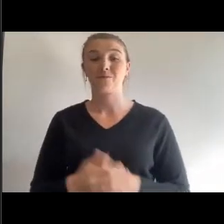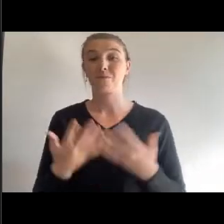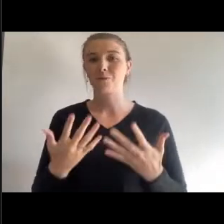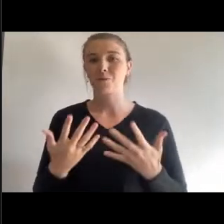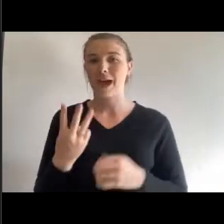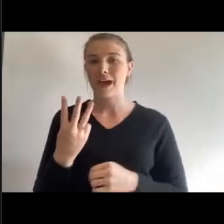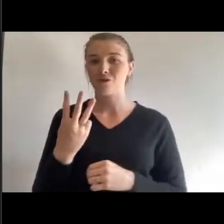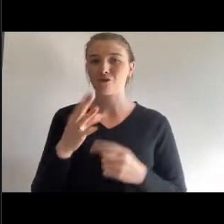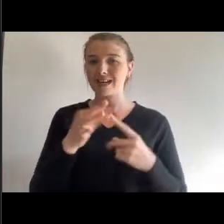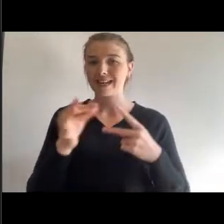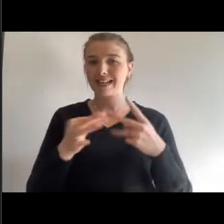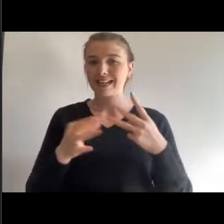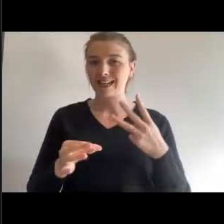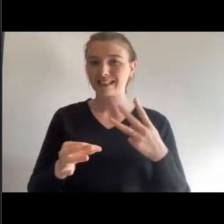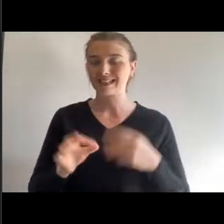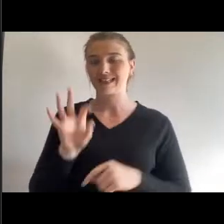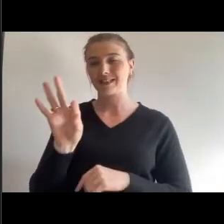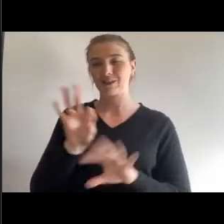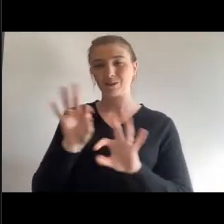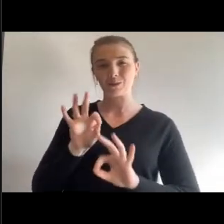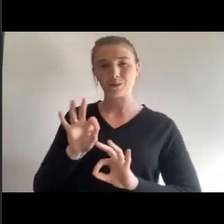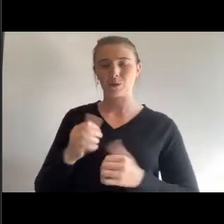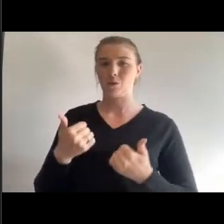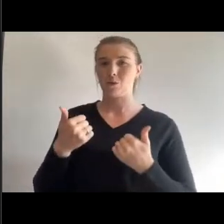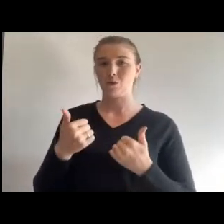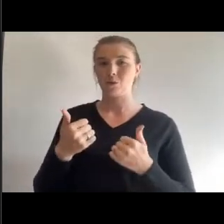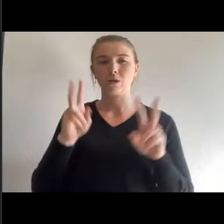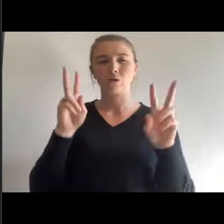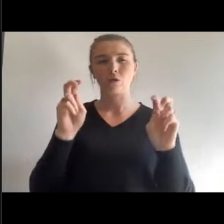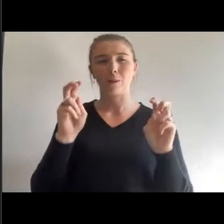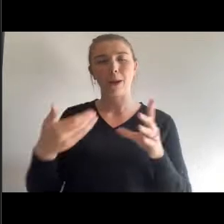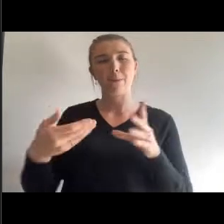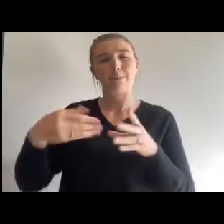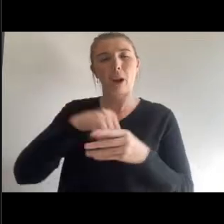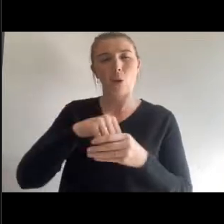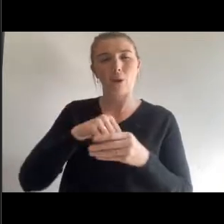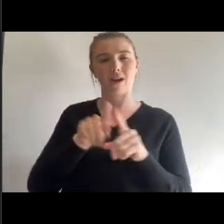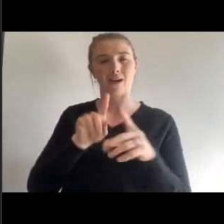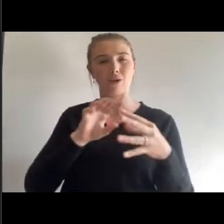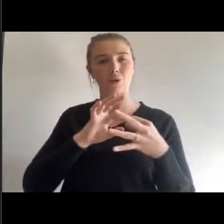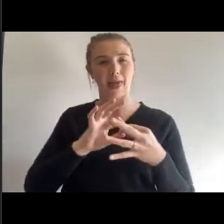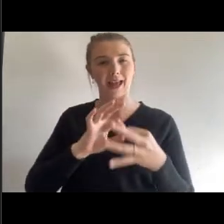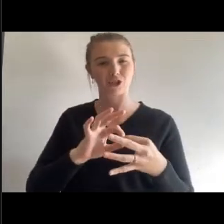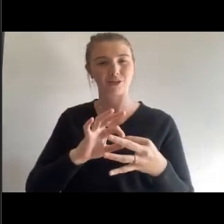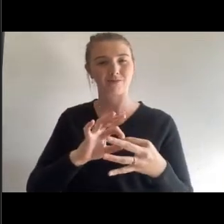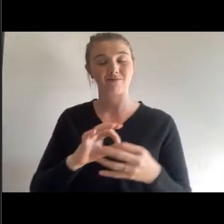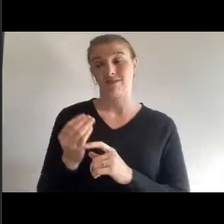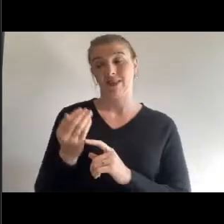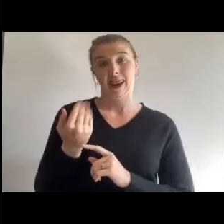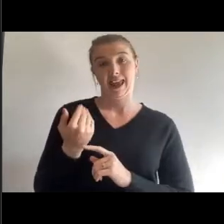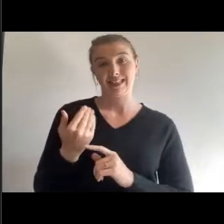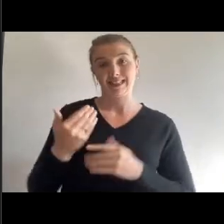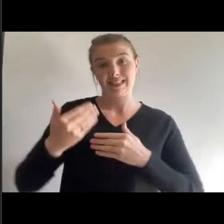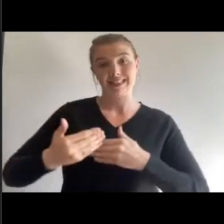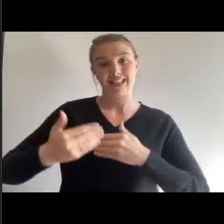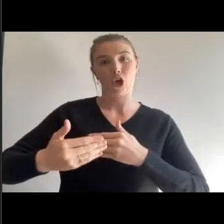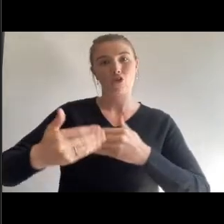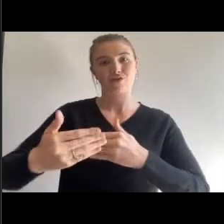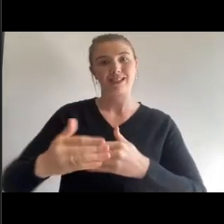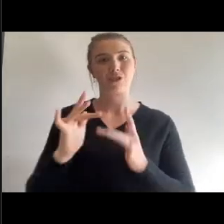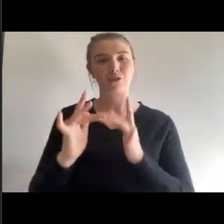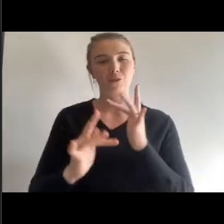the topic of belonging and connection. Now, this is the latest in a series of webinars that we have done called Building a